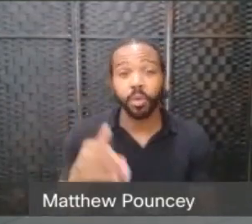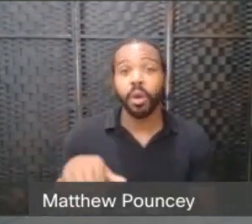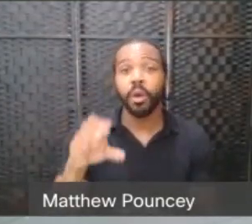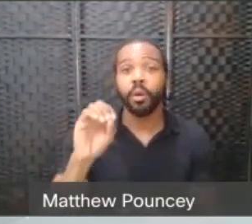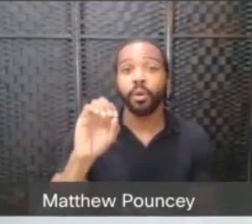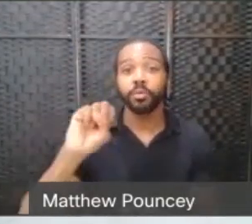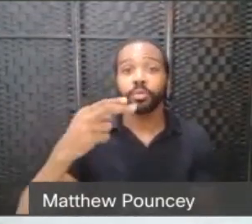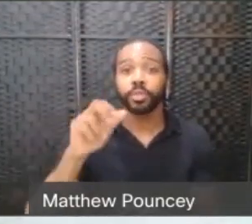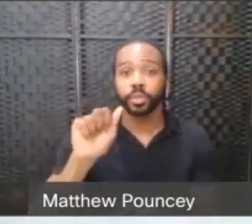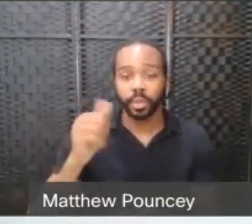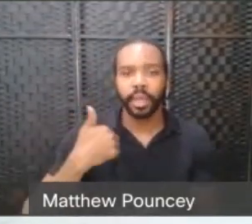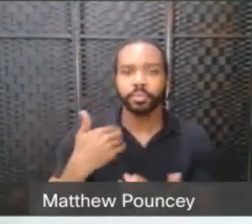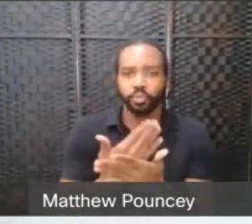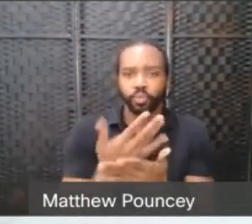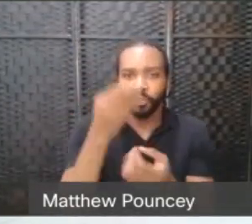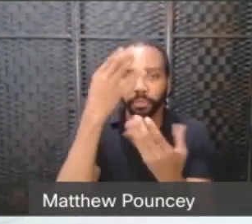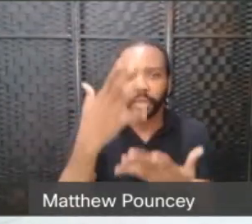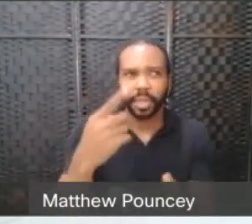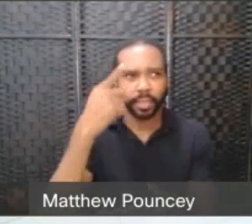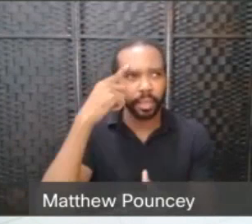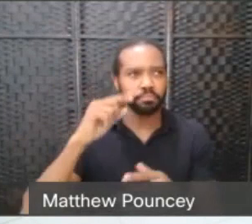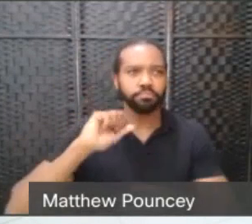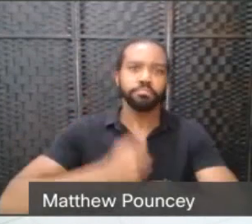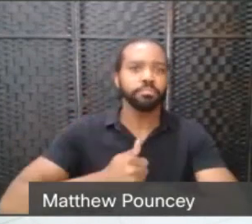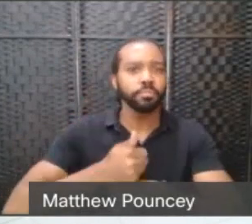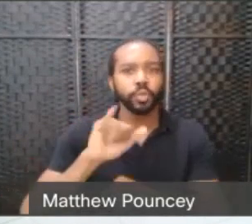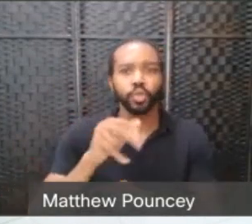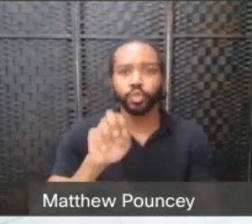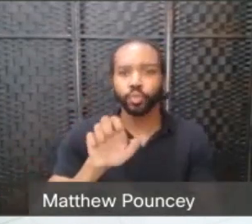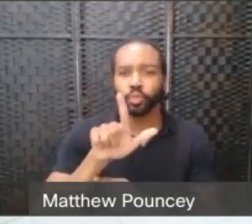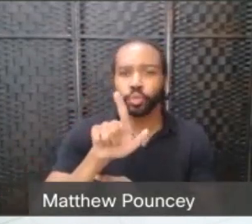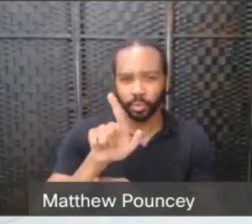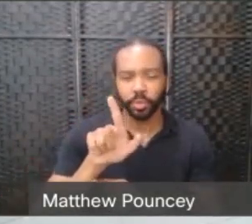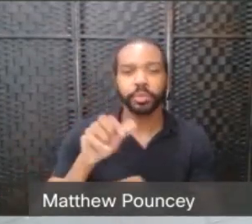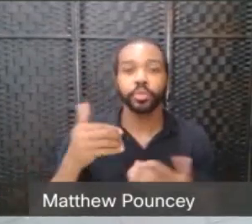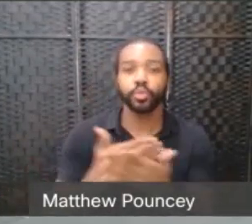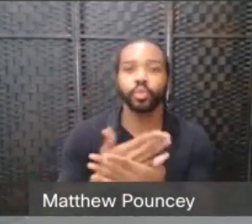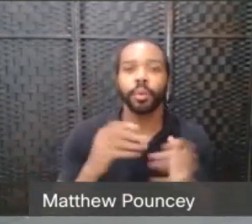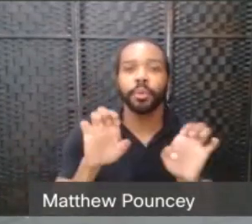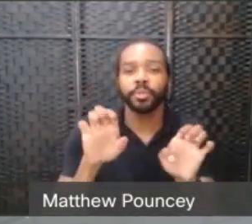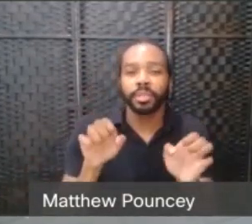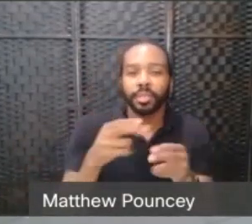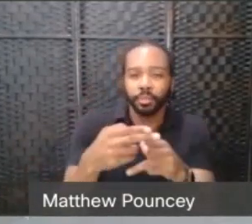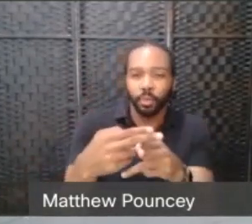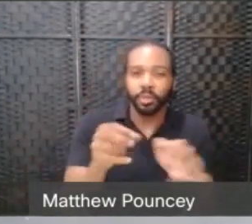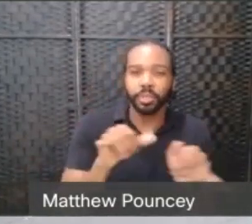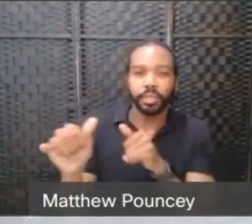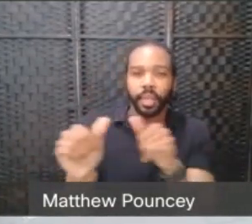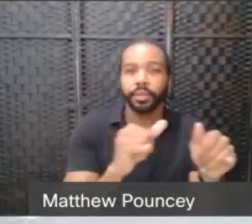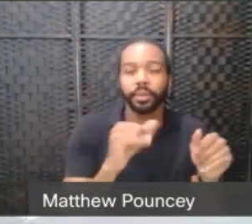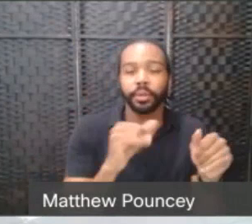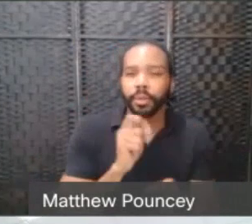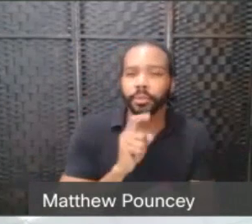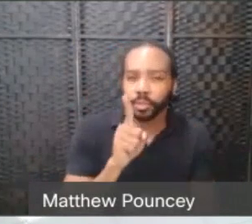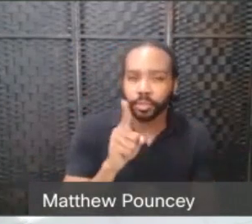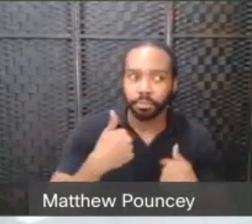I think became effective June 21st. It's a new emergency temporary standard, which I'm not yet an expert on, and